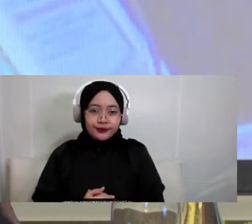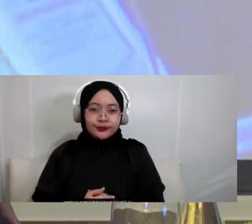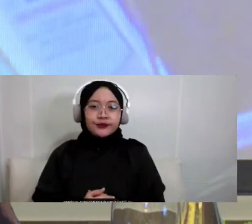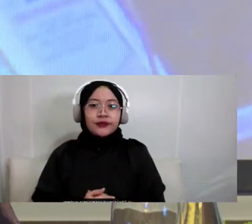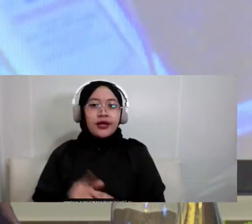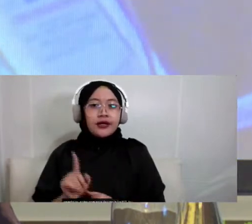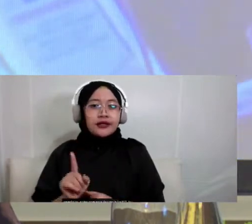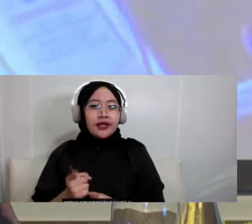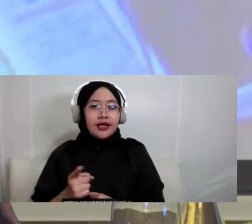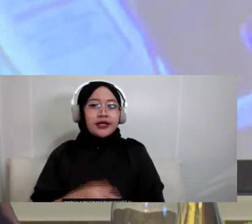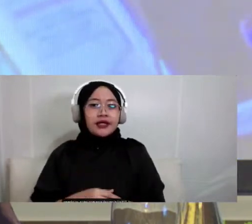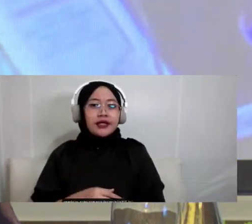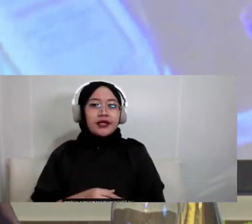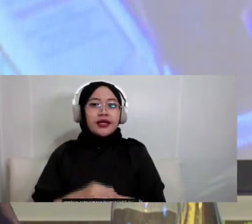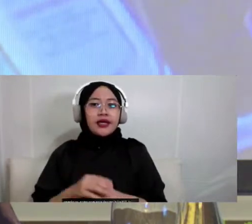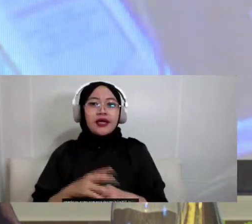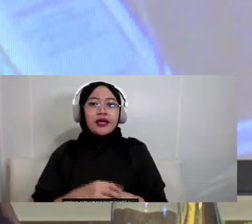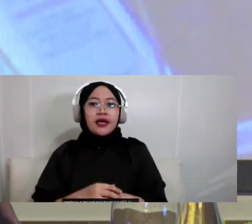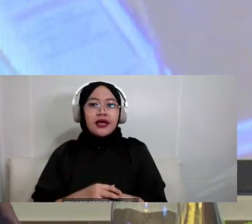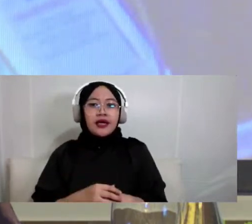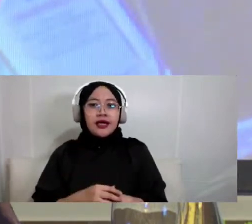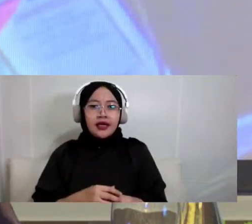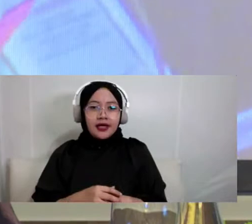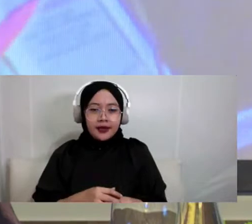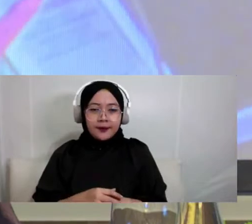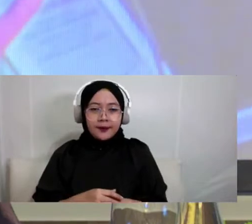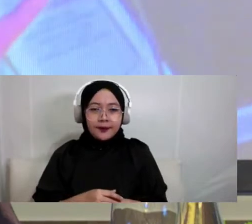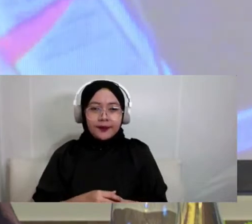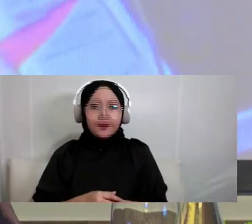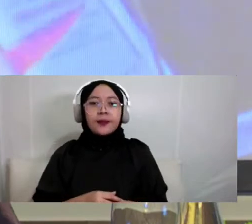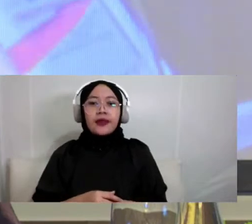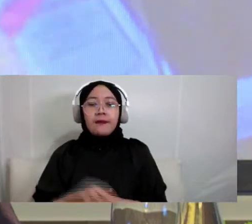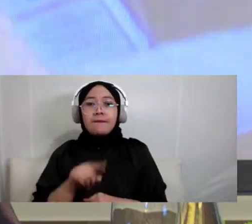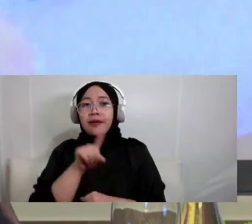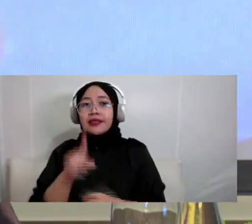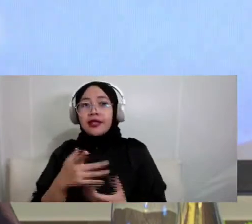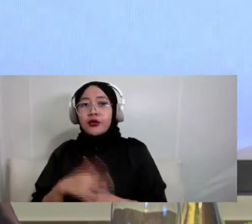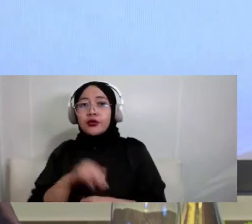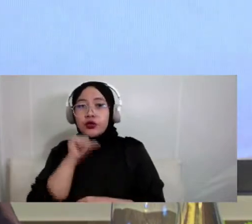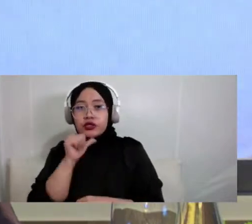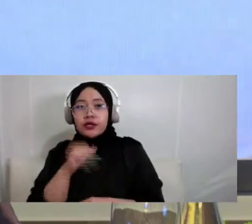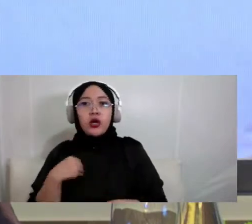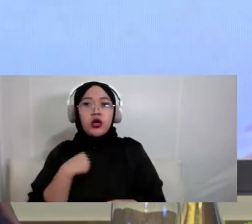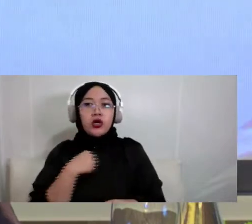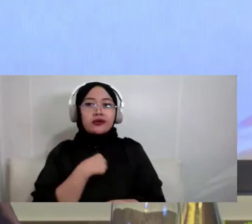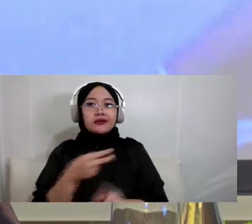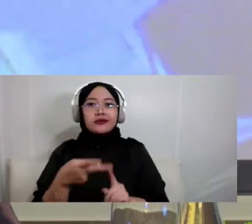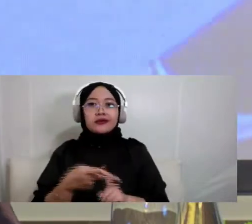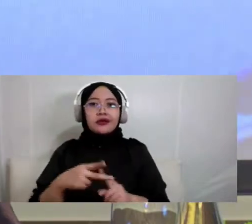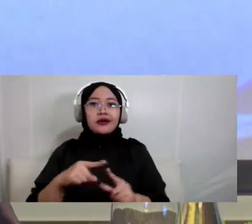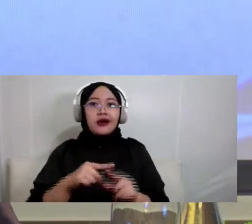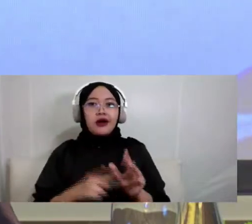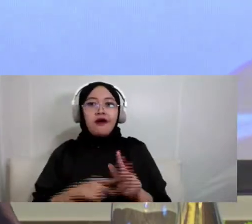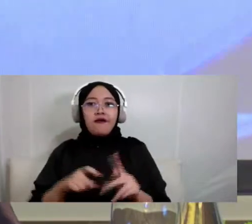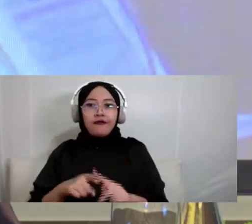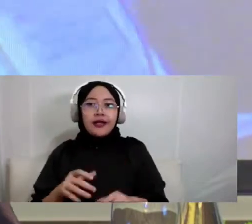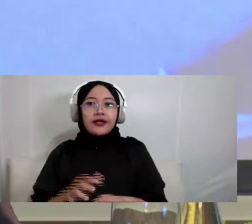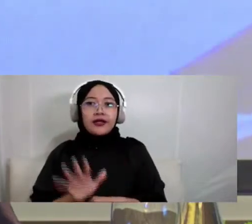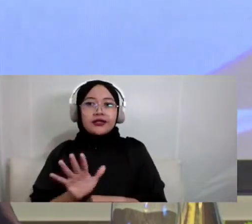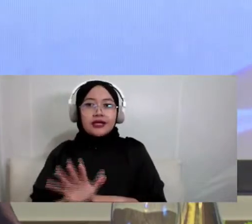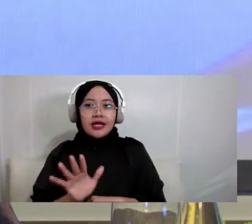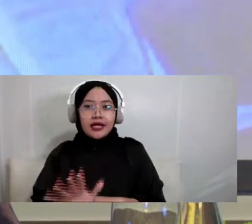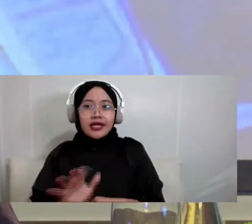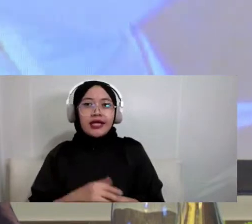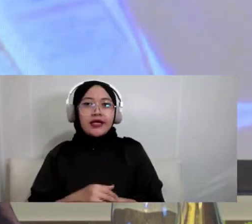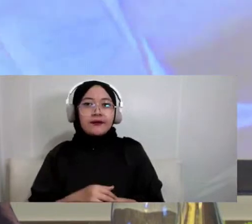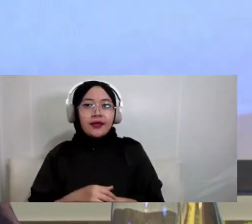Siekto Diko. So the question is for Dr. Frank Vollmer, but Dr. Herizo, you can definitely jump